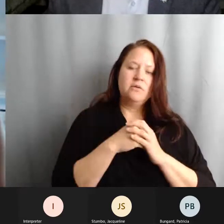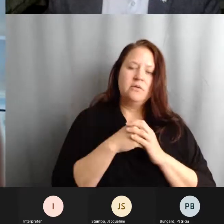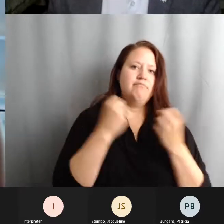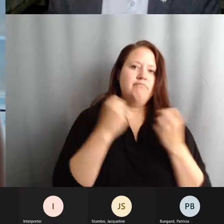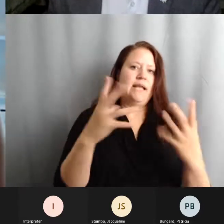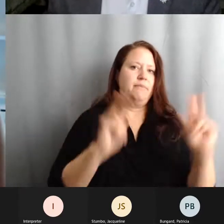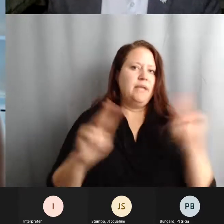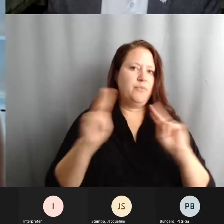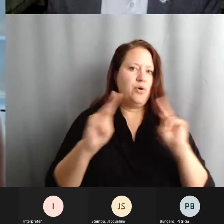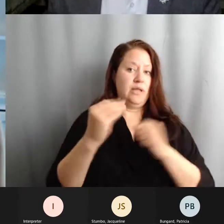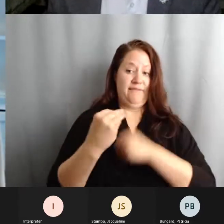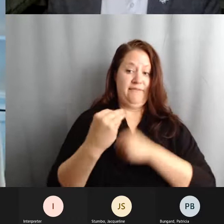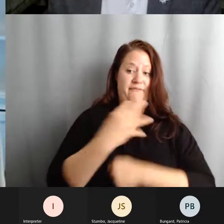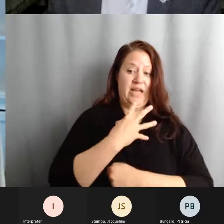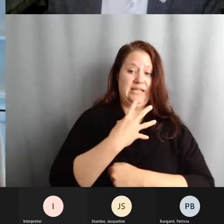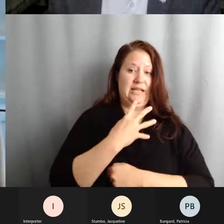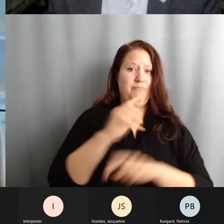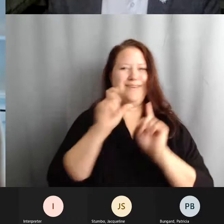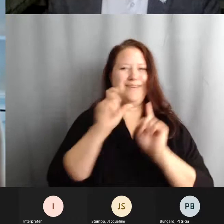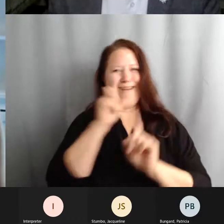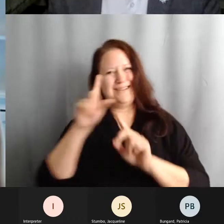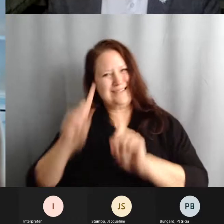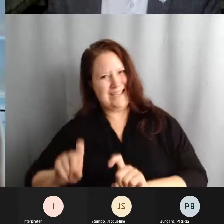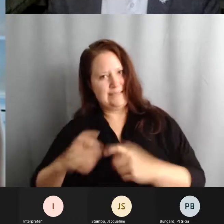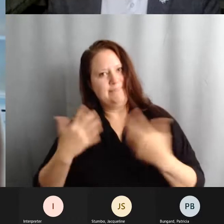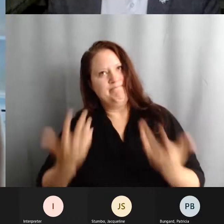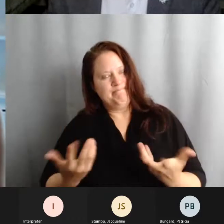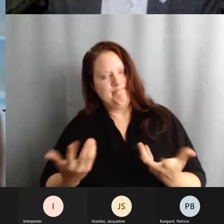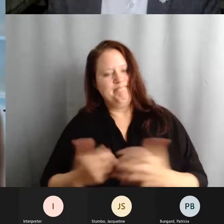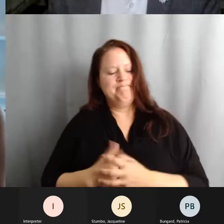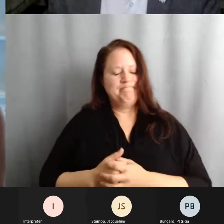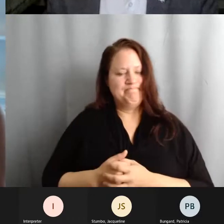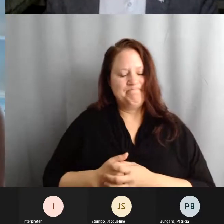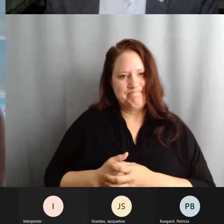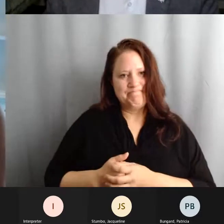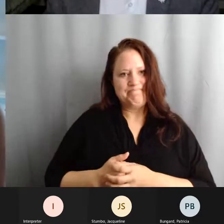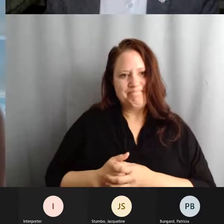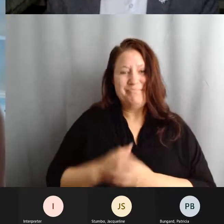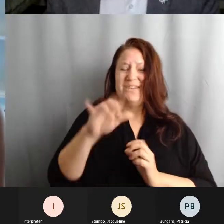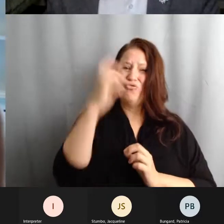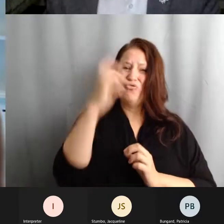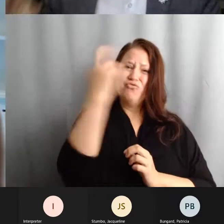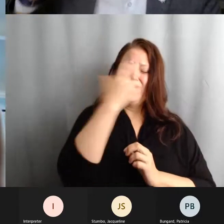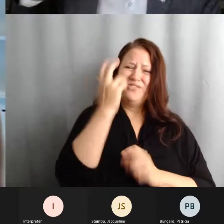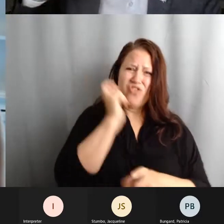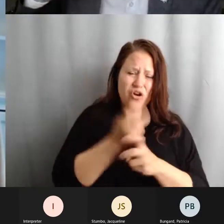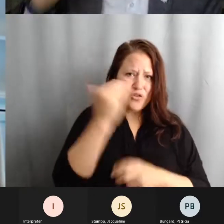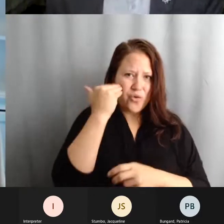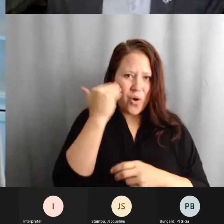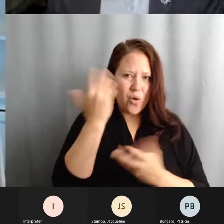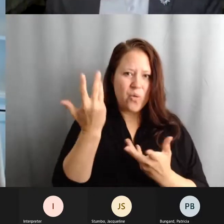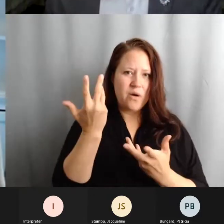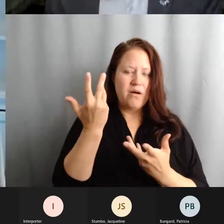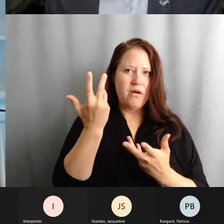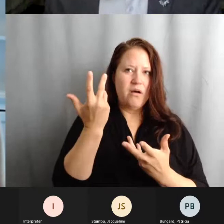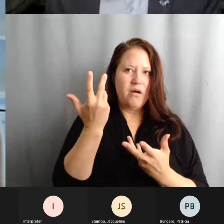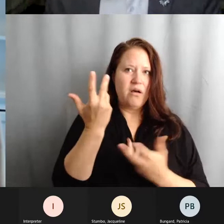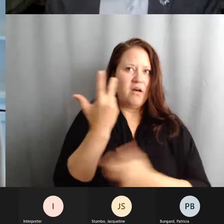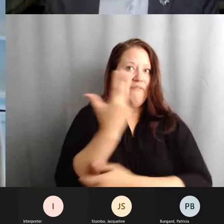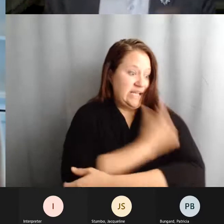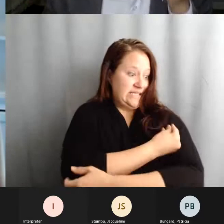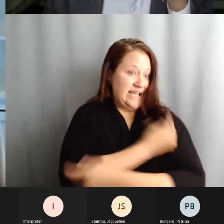that are infected that aren't tested. And that's another reason why it's a bit difficult to know how well the vaccine holds up,